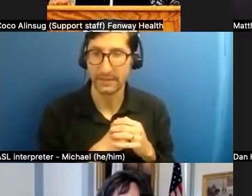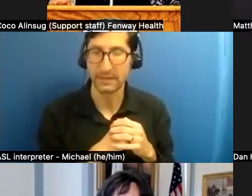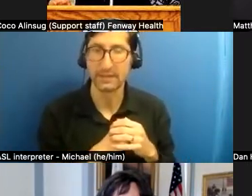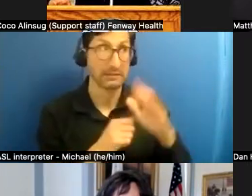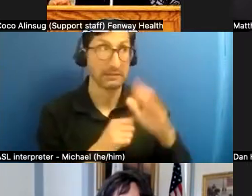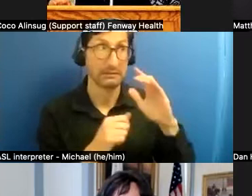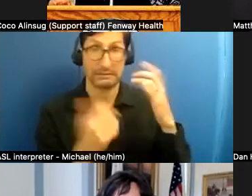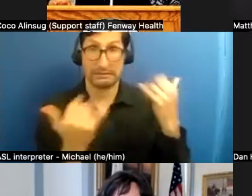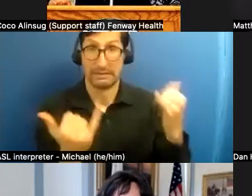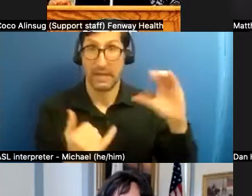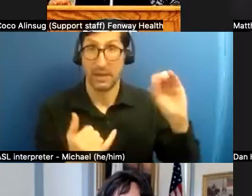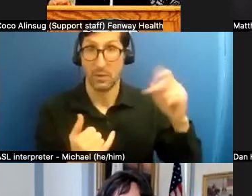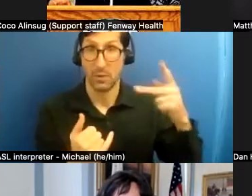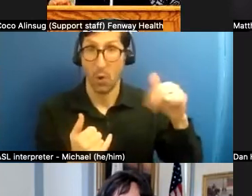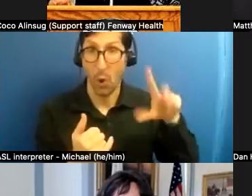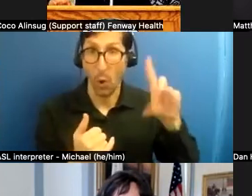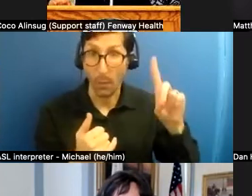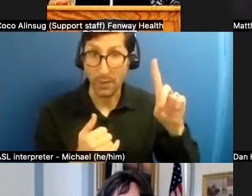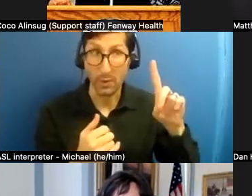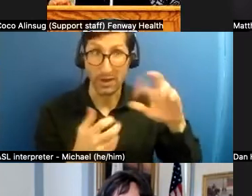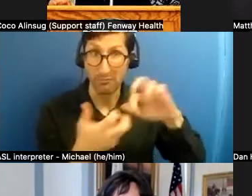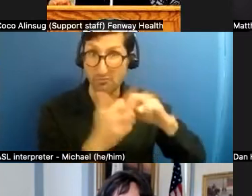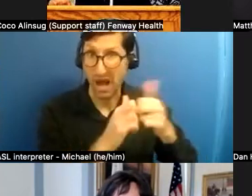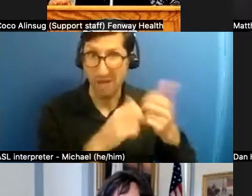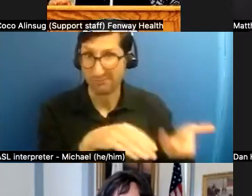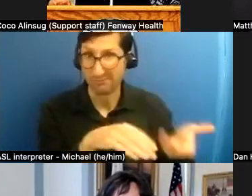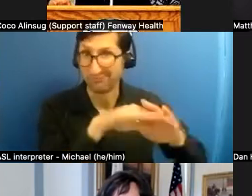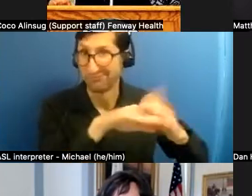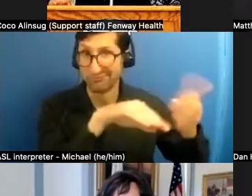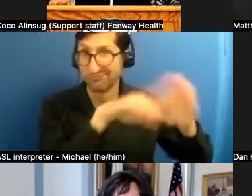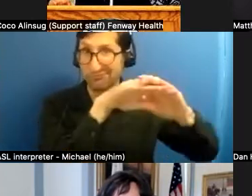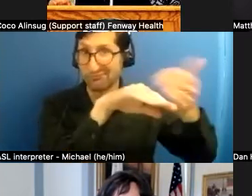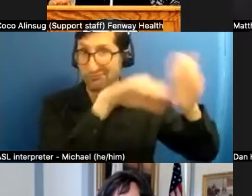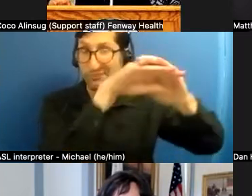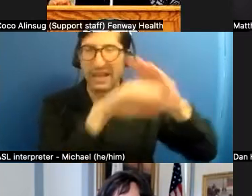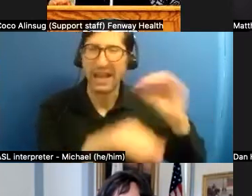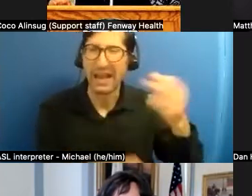opioid overdose epidemic, as well as the